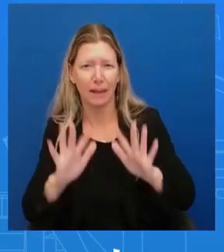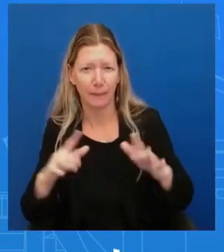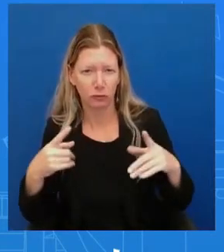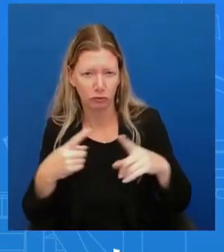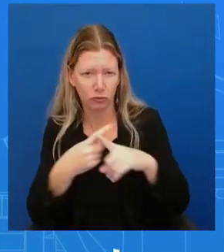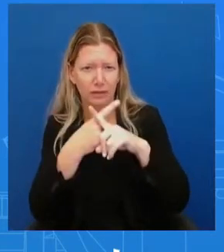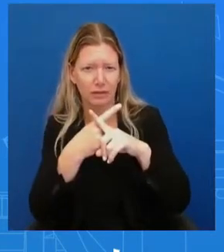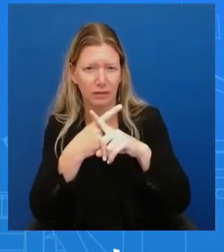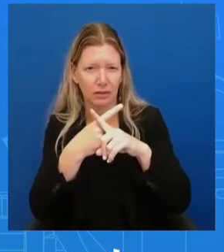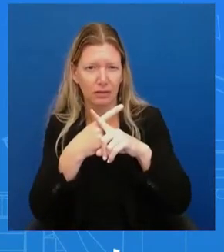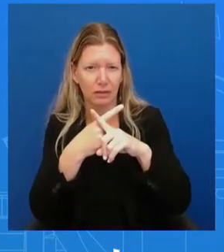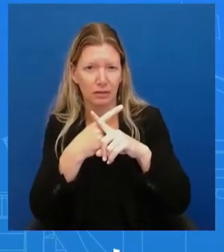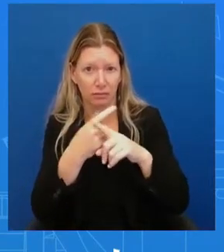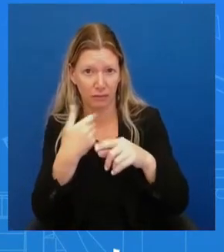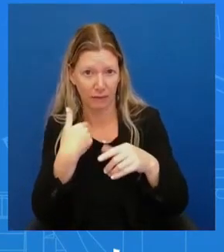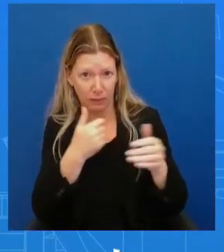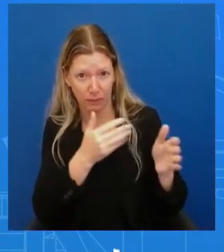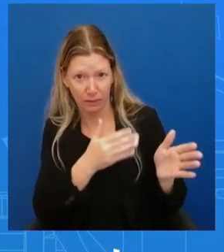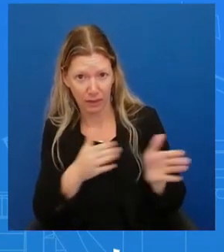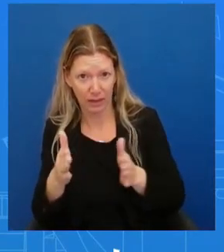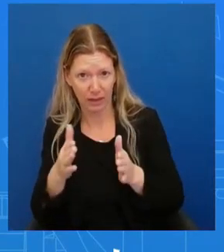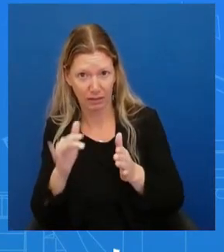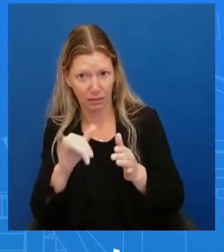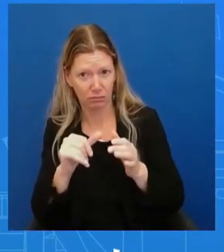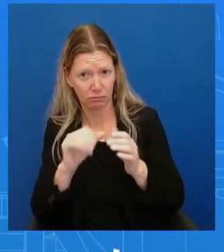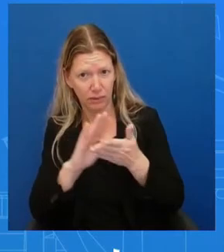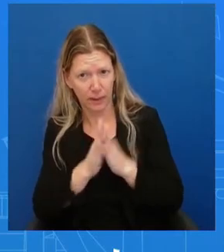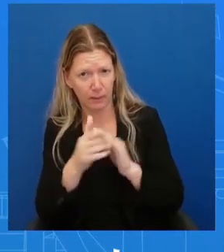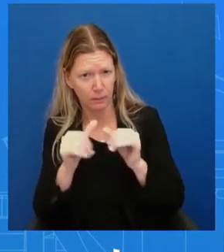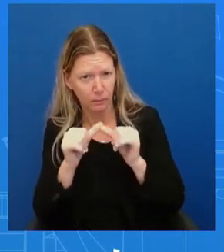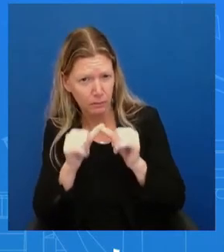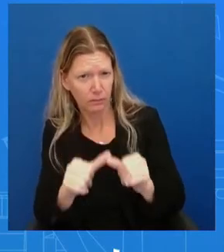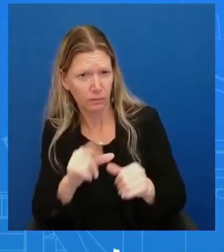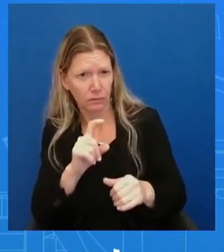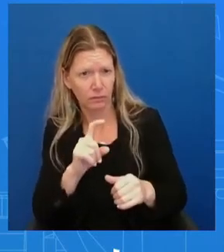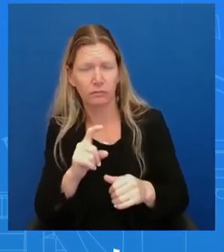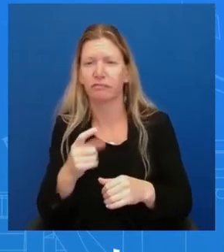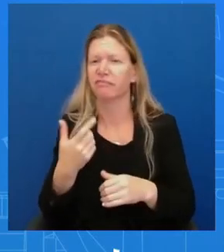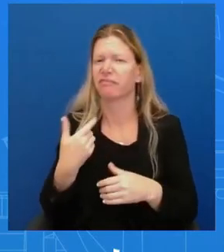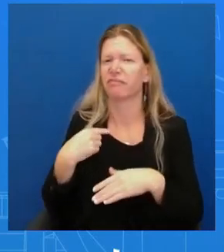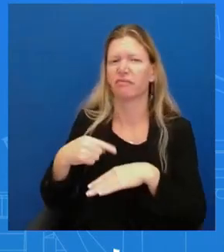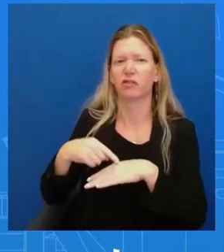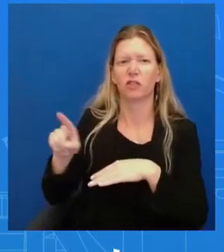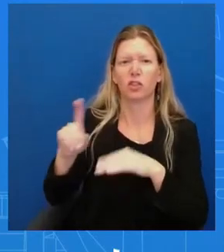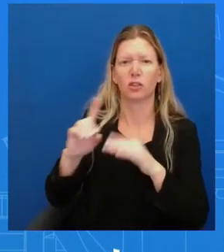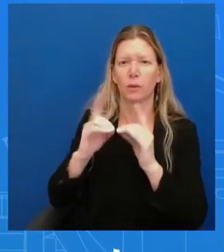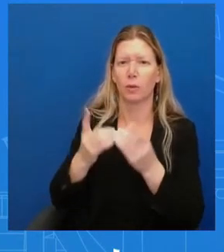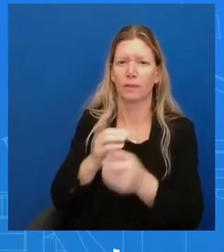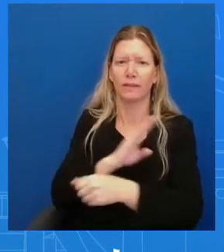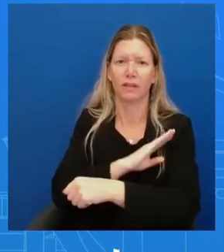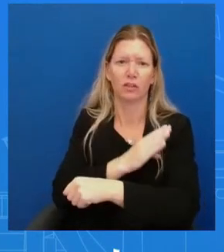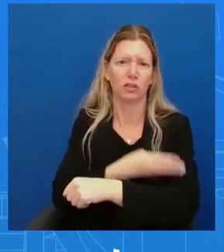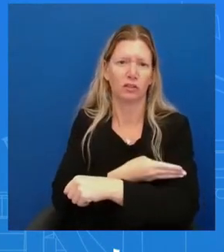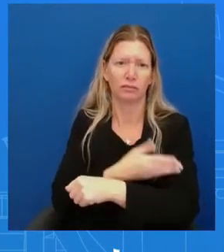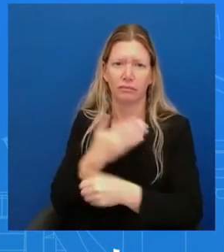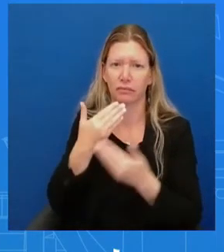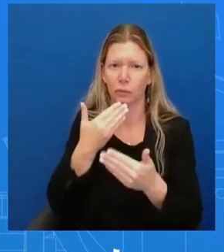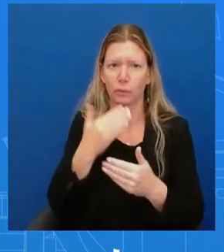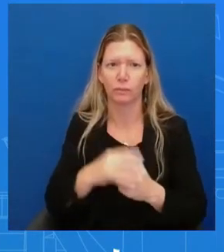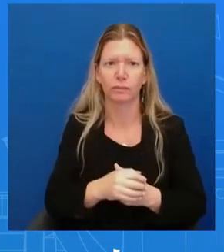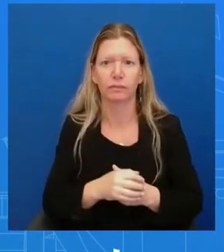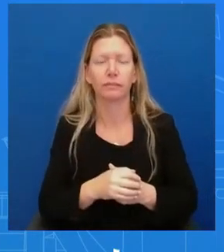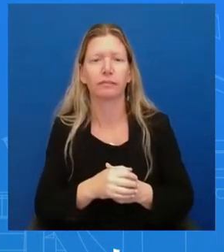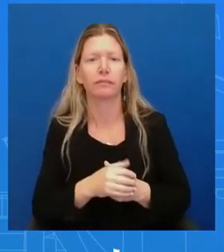Department of Energy. Thank you so much. Starting with Turkey, can you just tell us a little bit more about the Turkish president's visit next month?